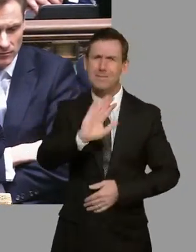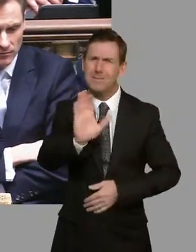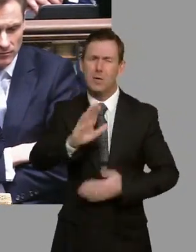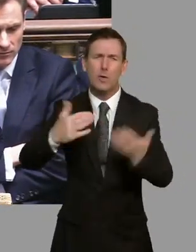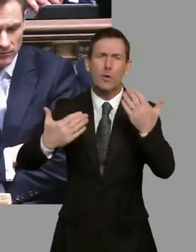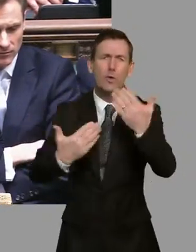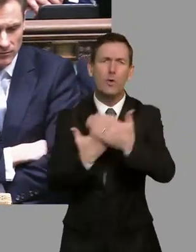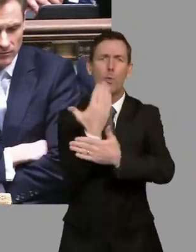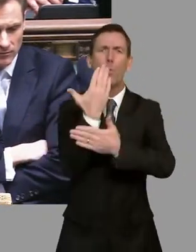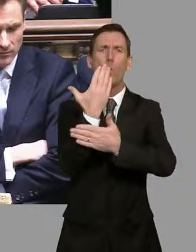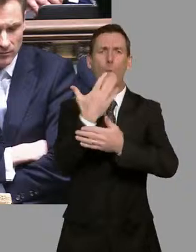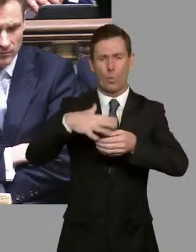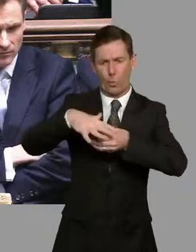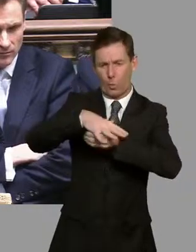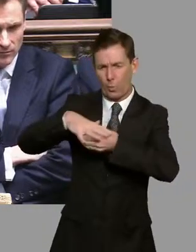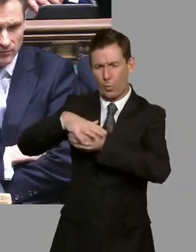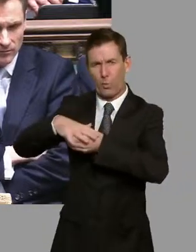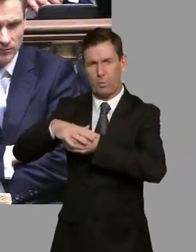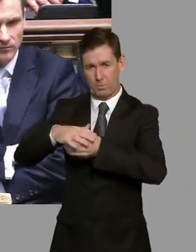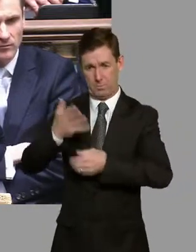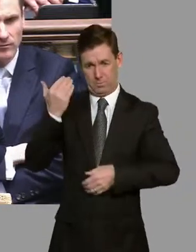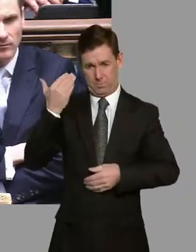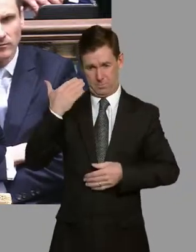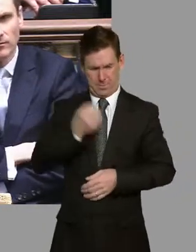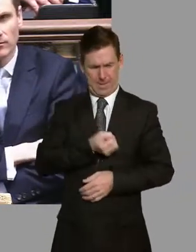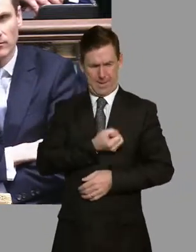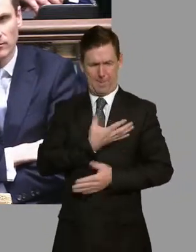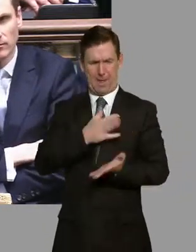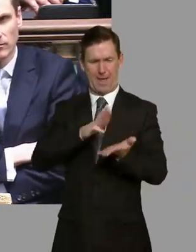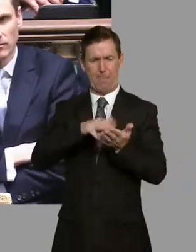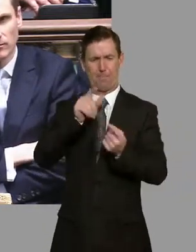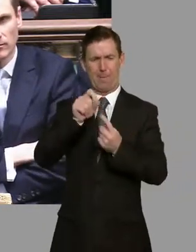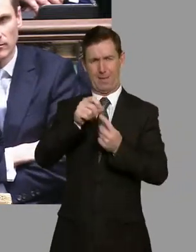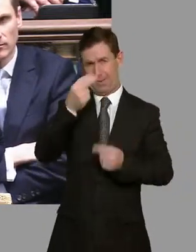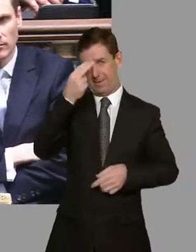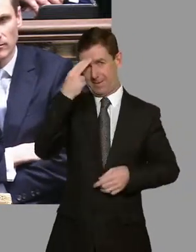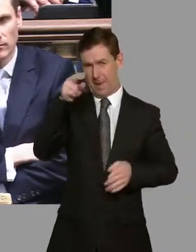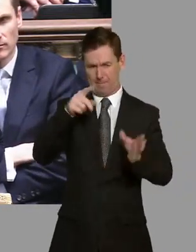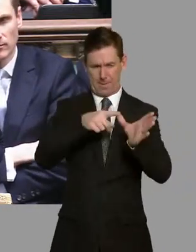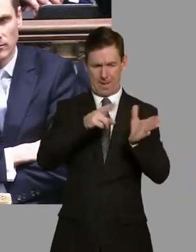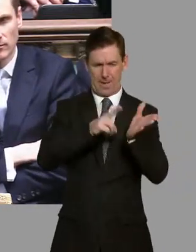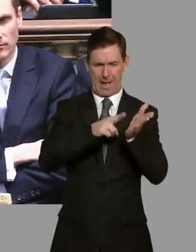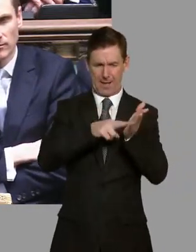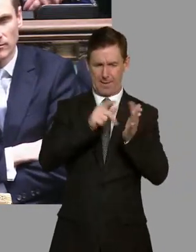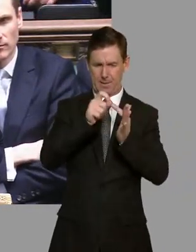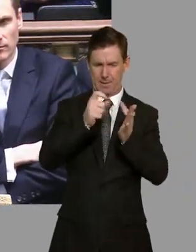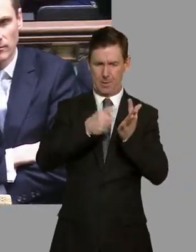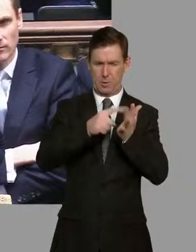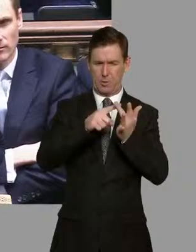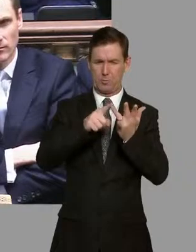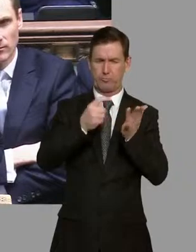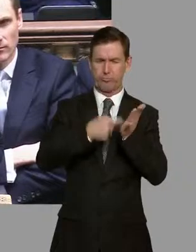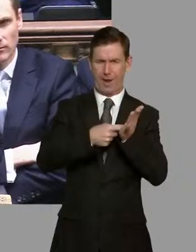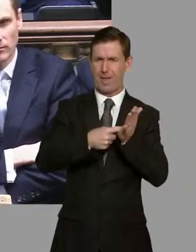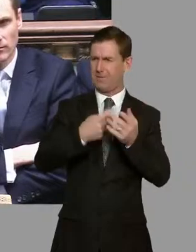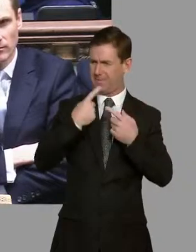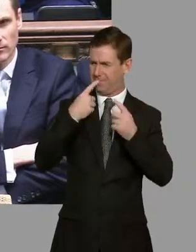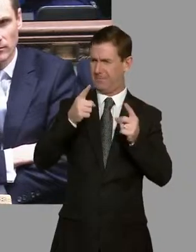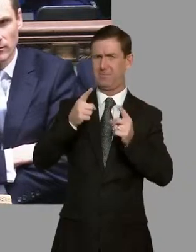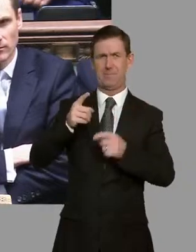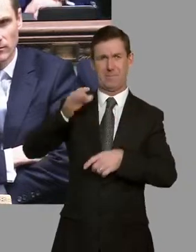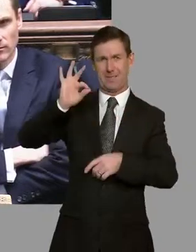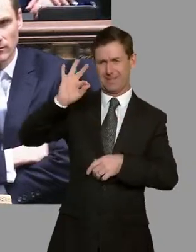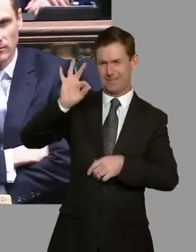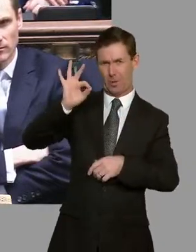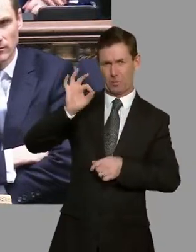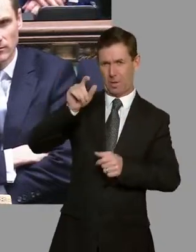Cryer said that there were councillors and MPs all over the country who knew what was going on but were terrified of being